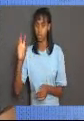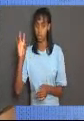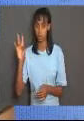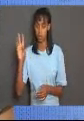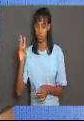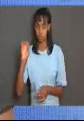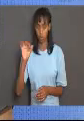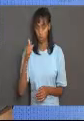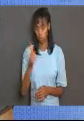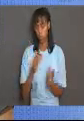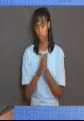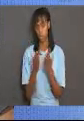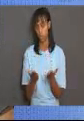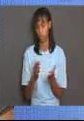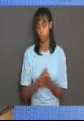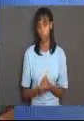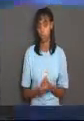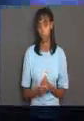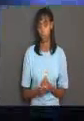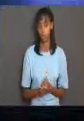176 of your textbooks.